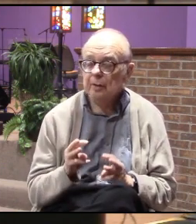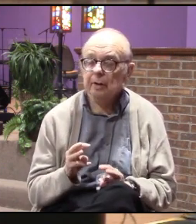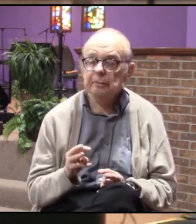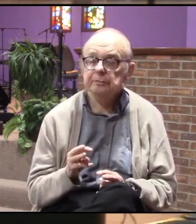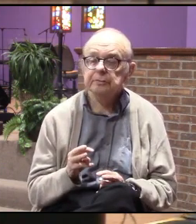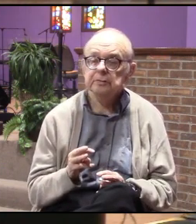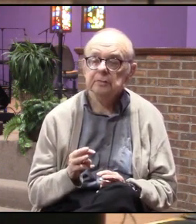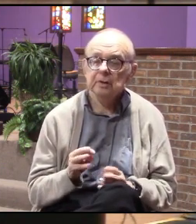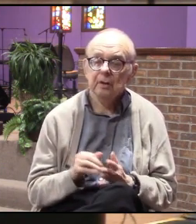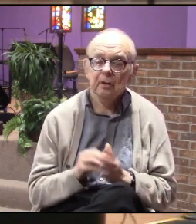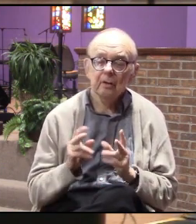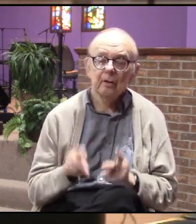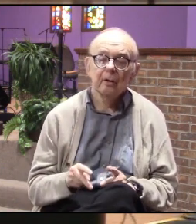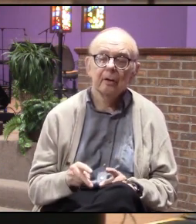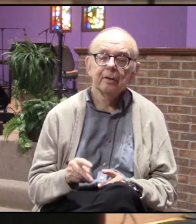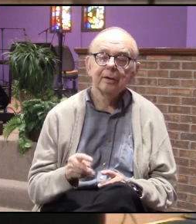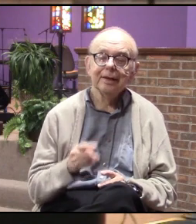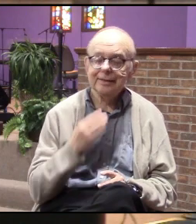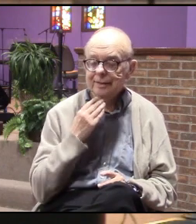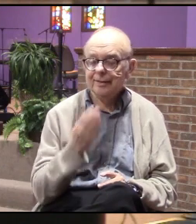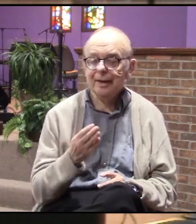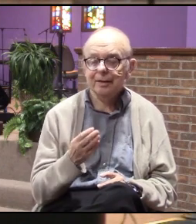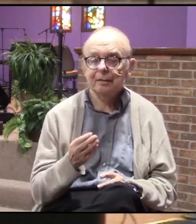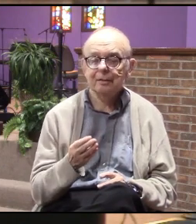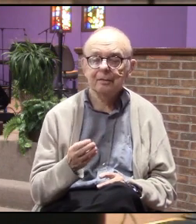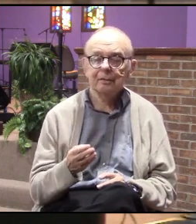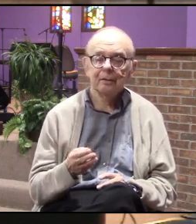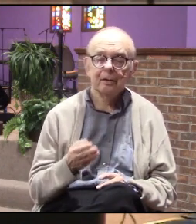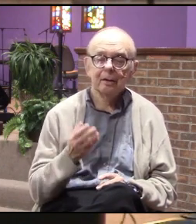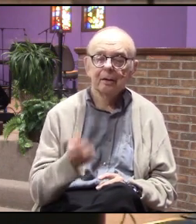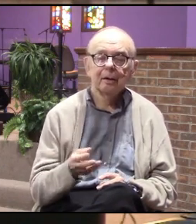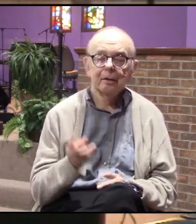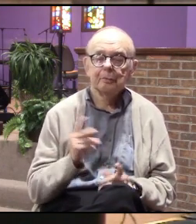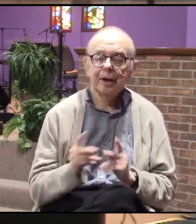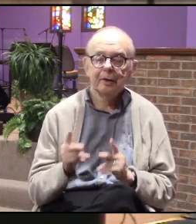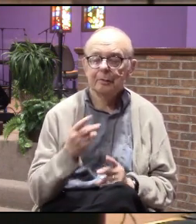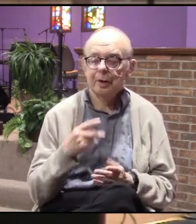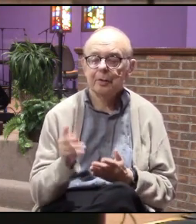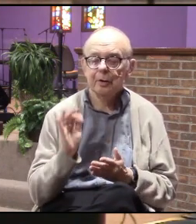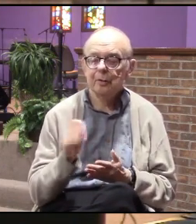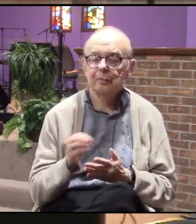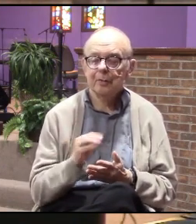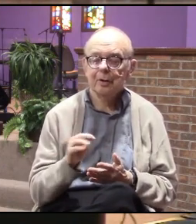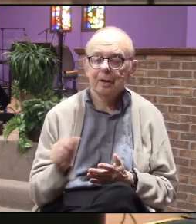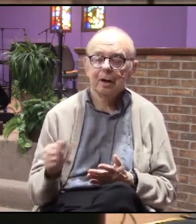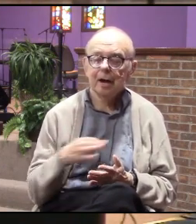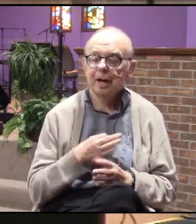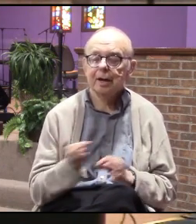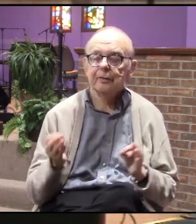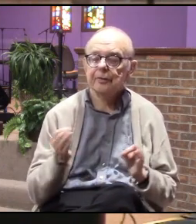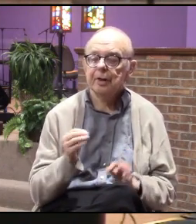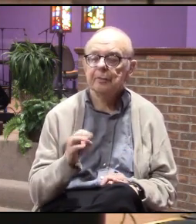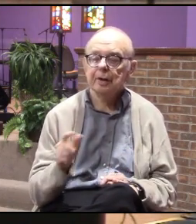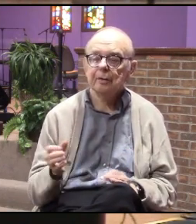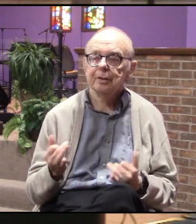way. That person just says, oh, thank you, and the rest of these people can pay for their own meal. I got me a free meal